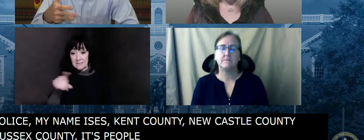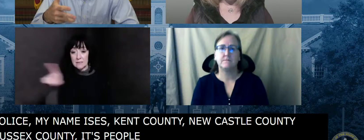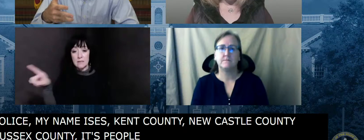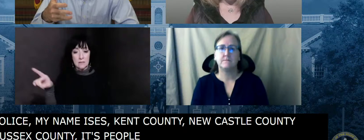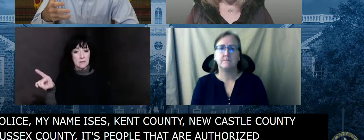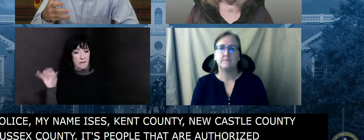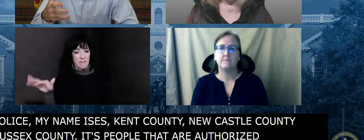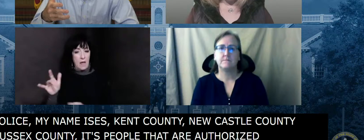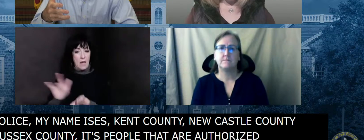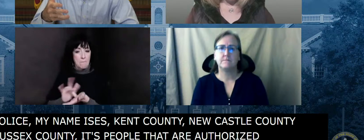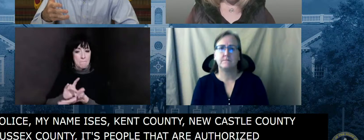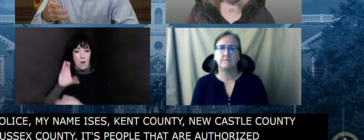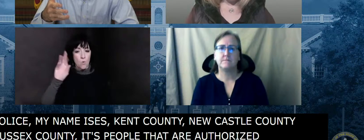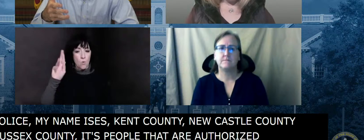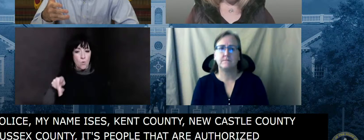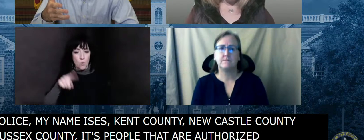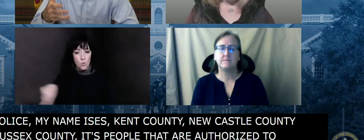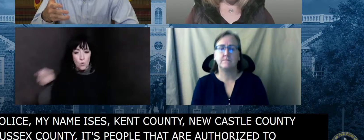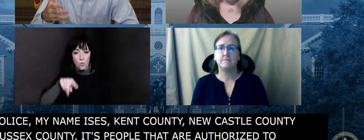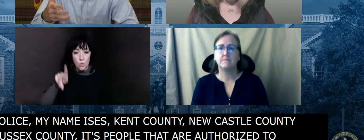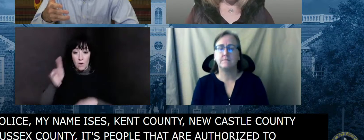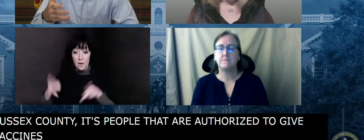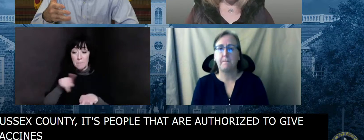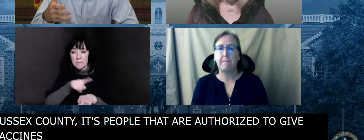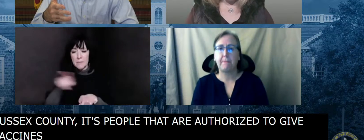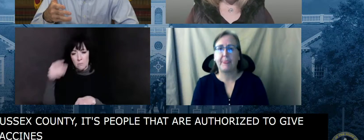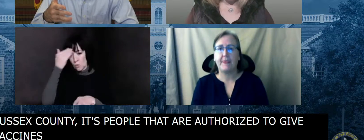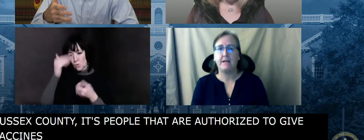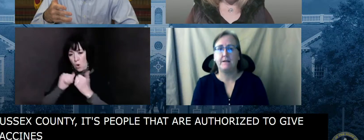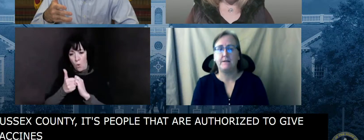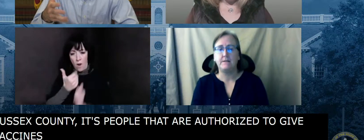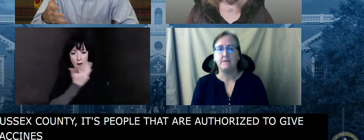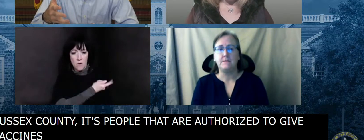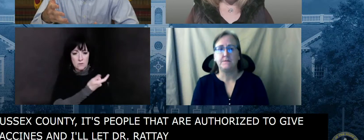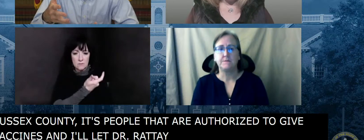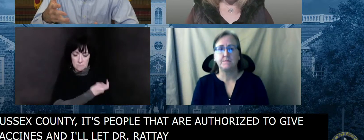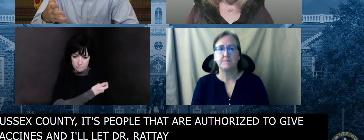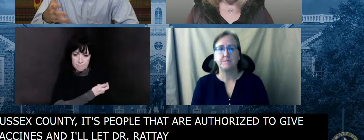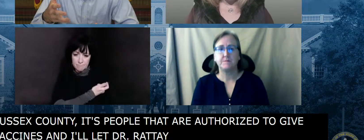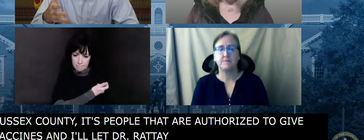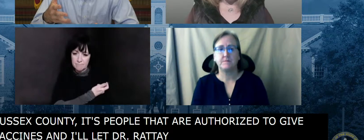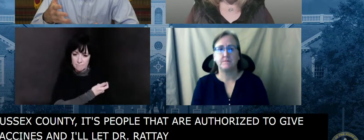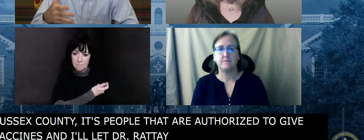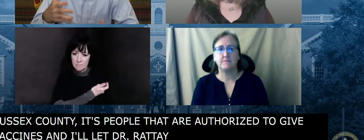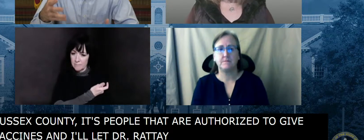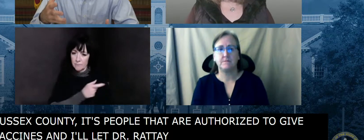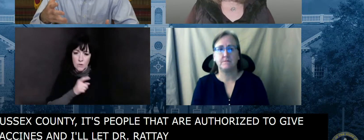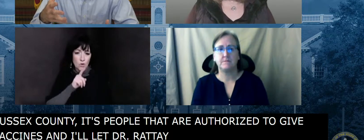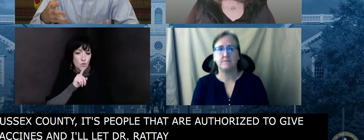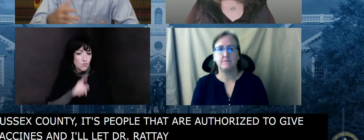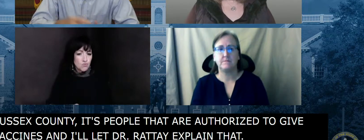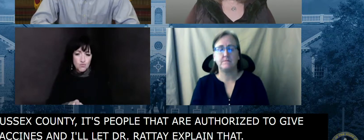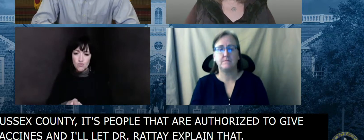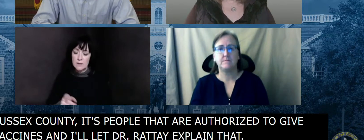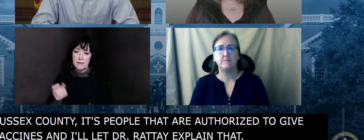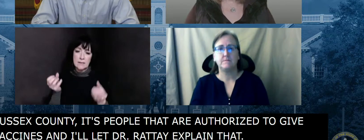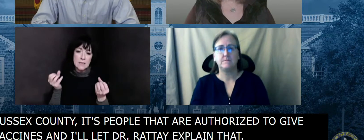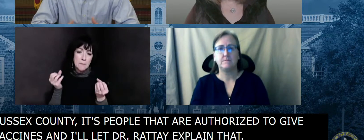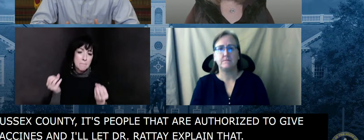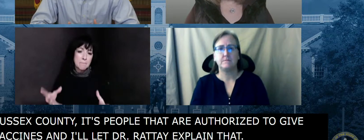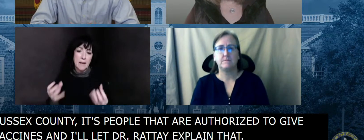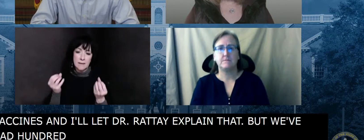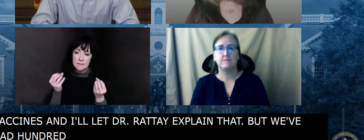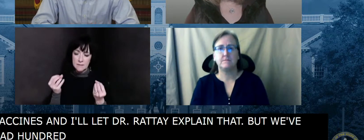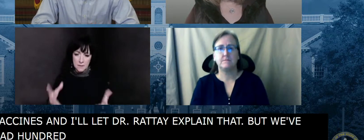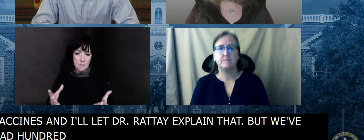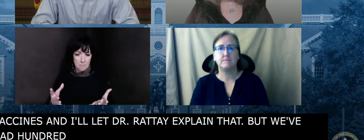vaccines, and I'll let Dr. Rattay explain that. But we've had hundreds, probably thousands if you add them all together. I know